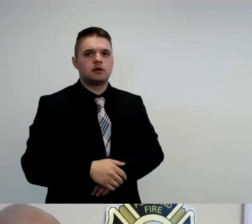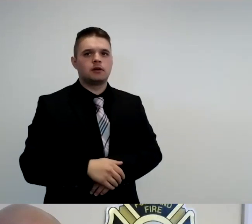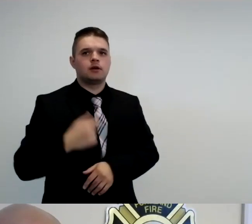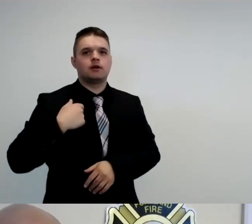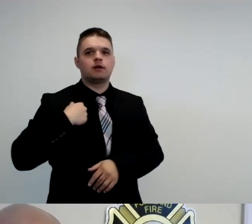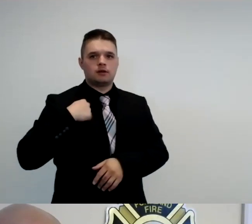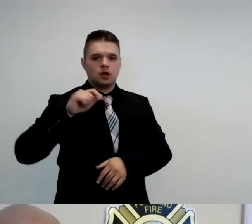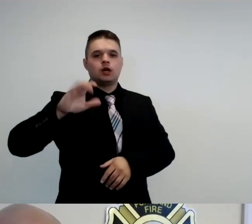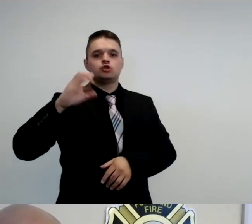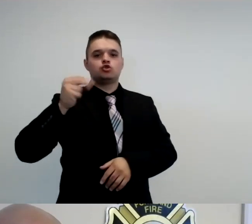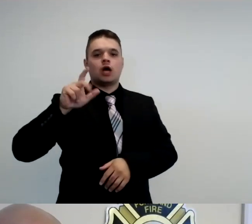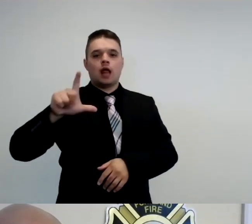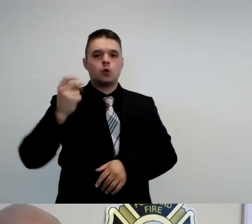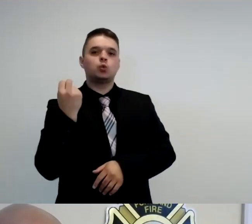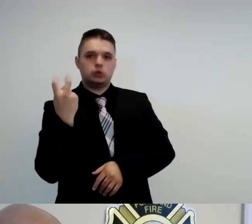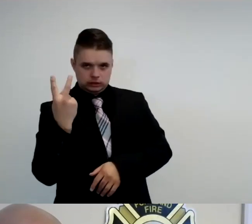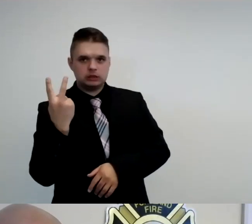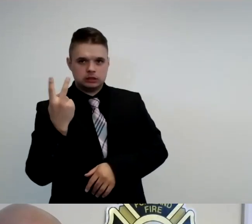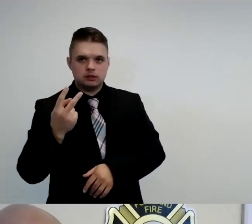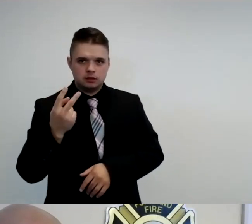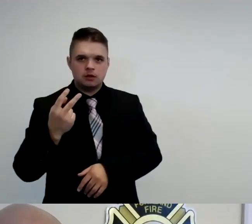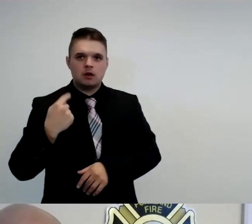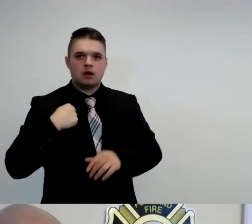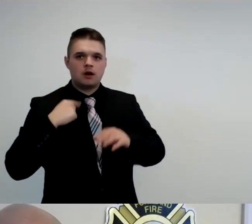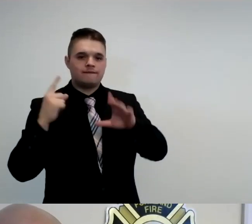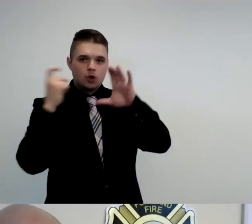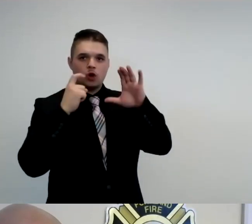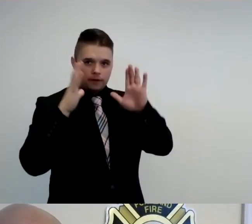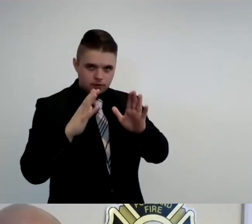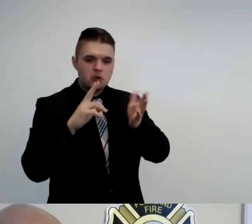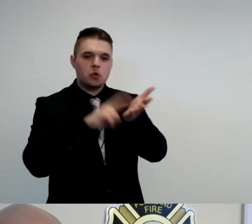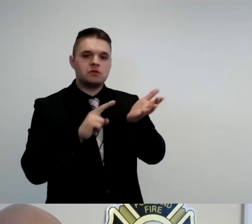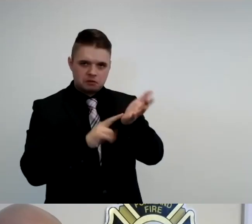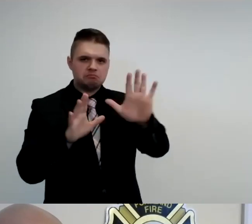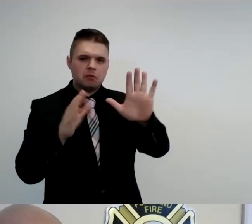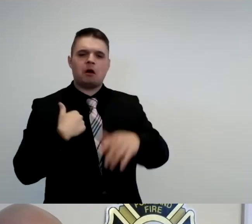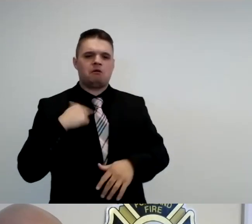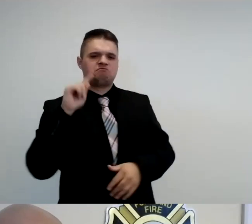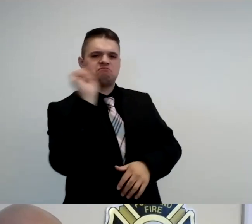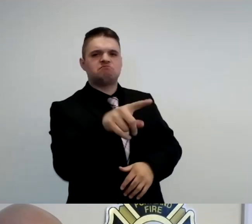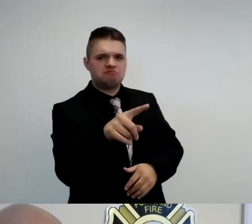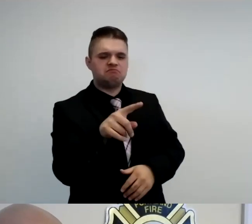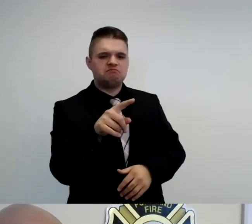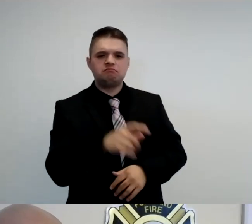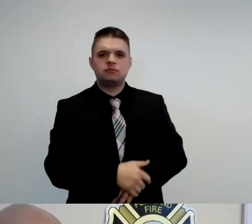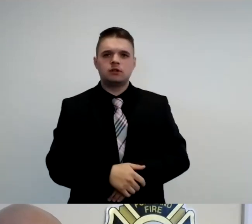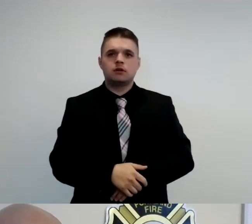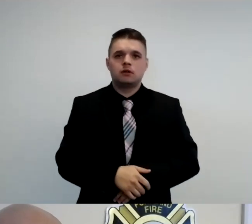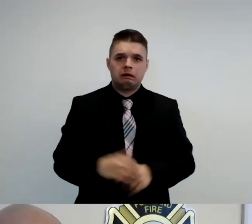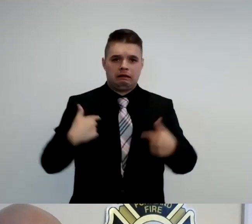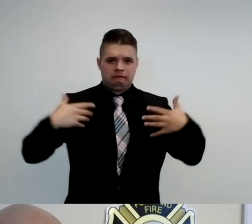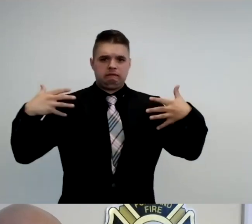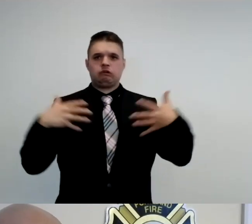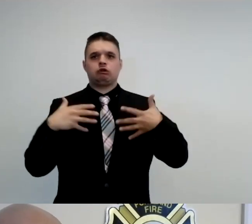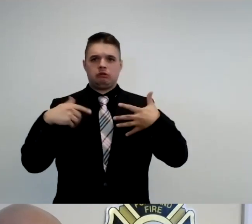my photographer. We're logged into hers. My question had to do with, fear. So we have so